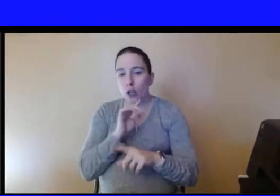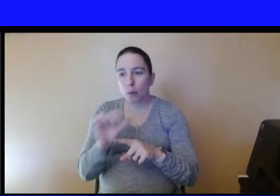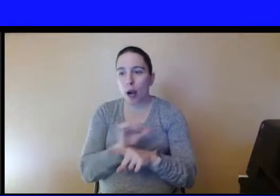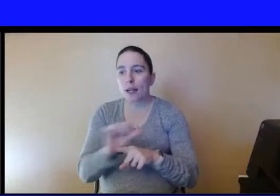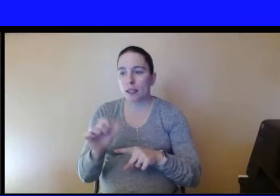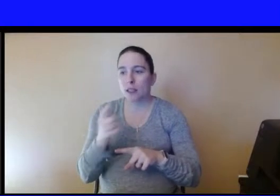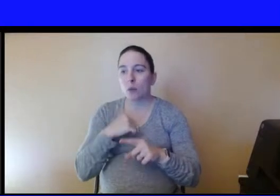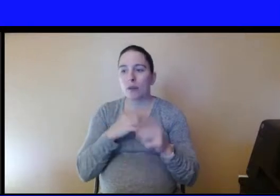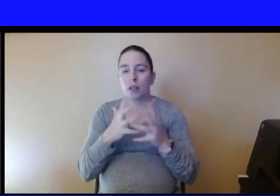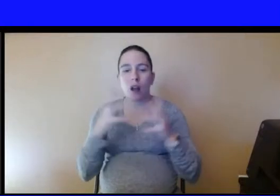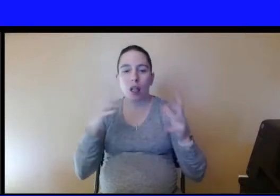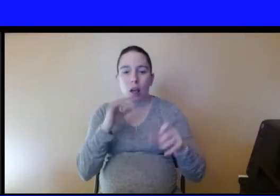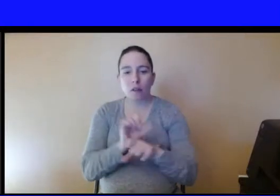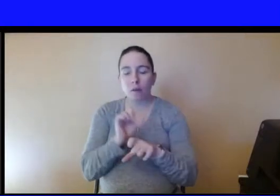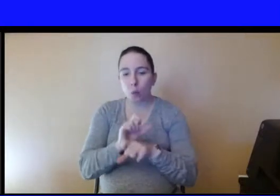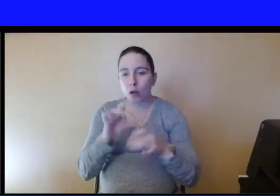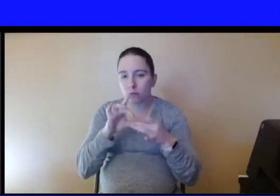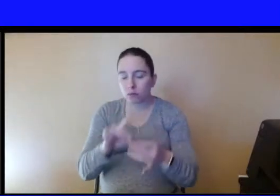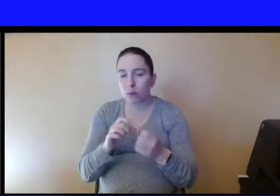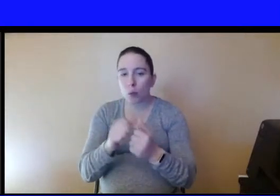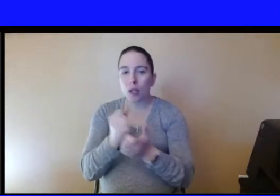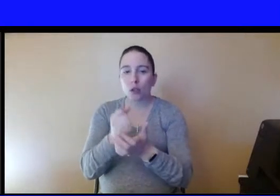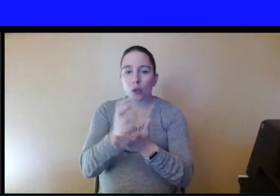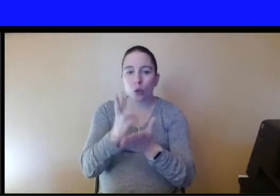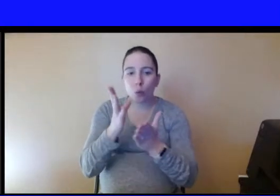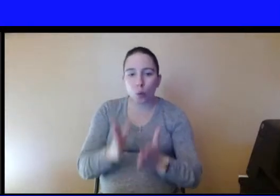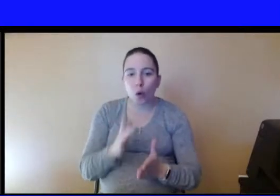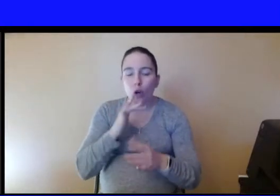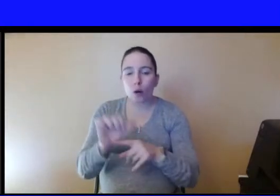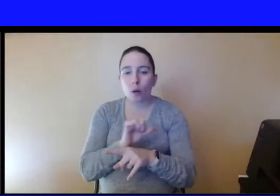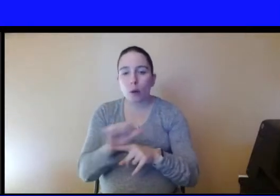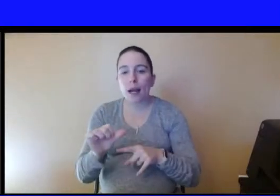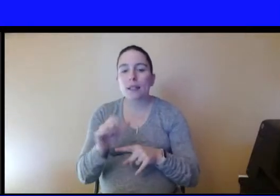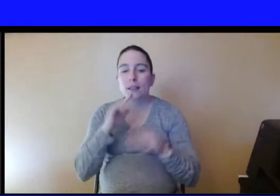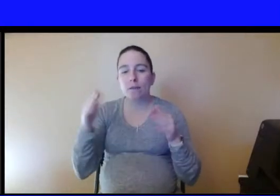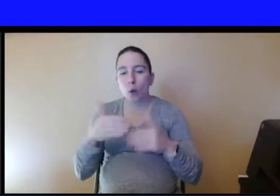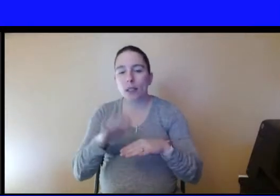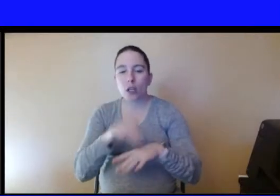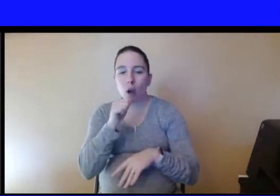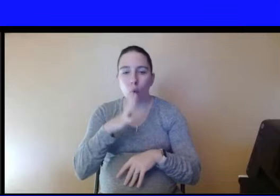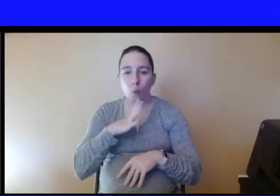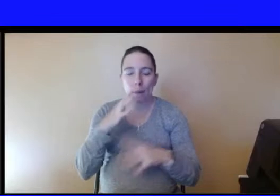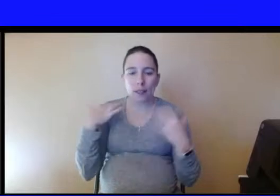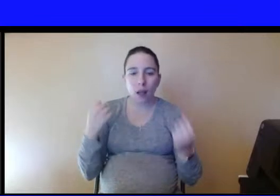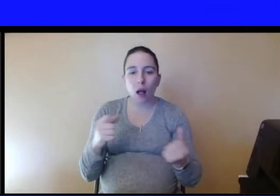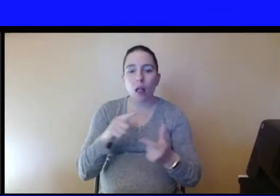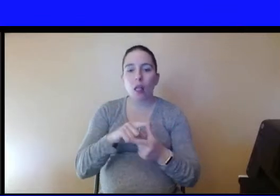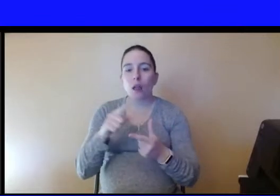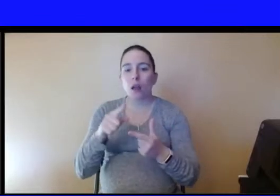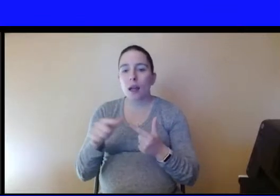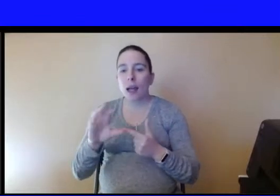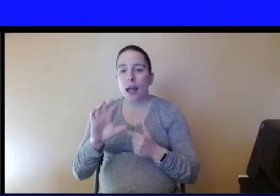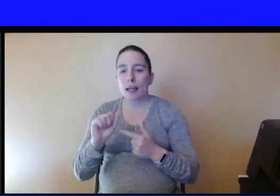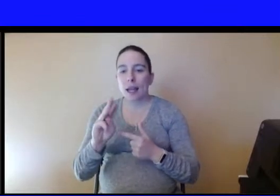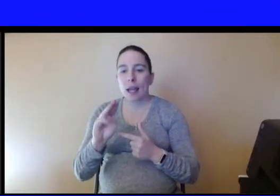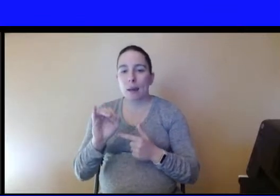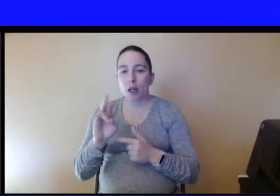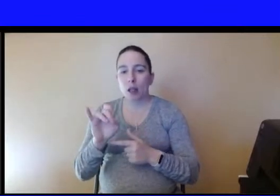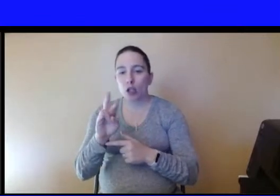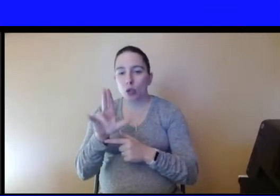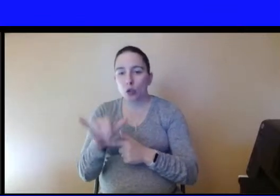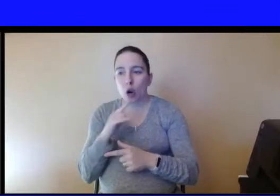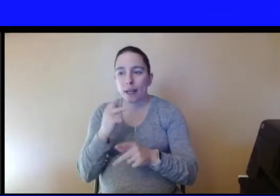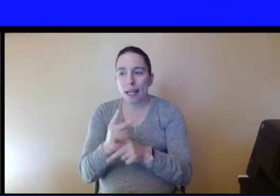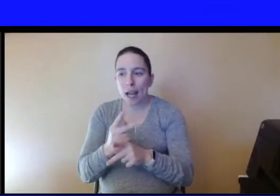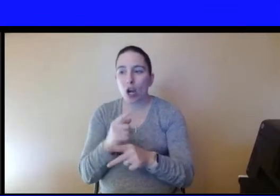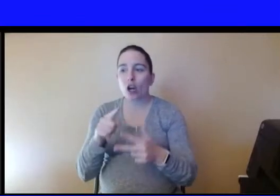pillar, we continue to disseminate our work. We recently shared over 20 abstracts and presentations at the New York Organization of Nurse Executive